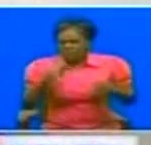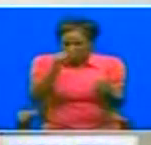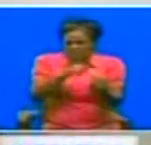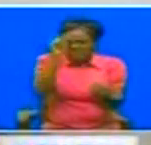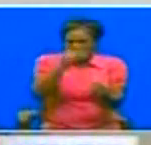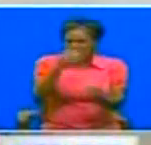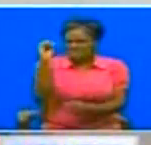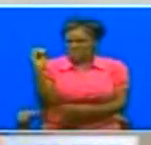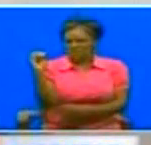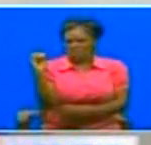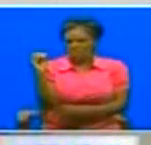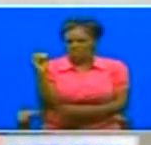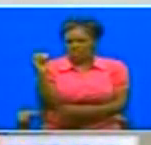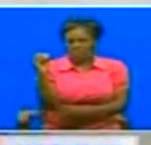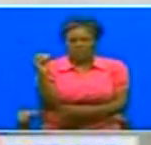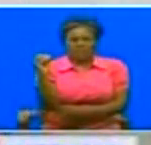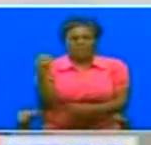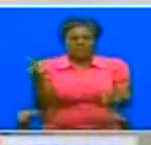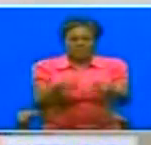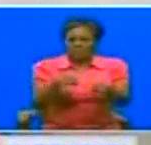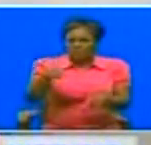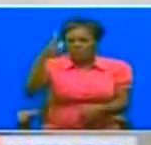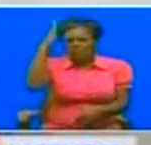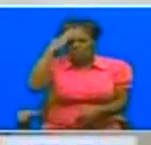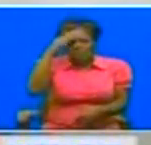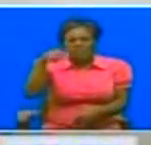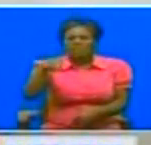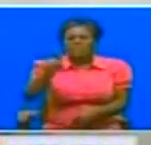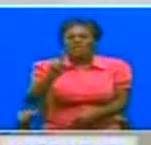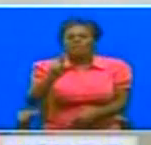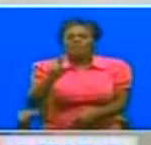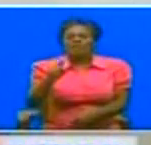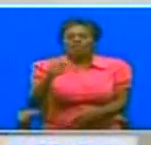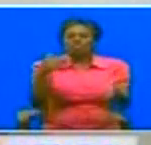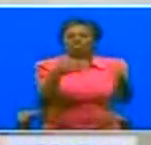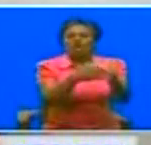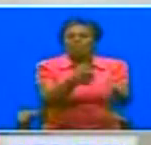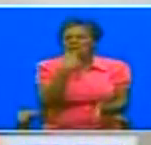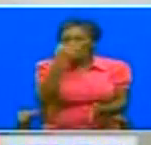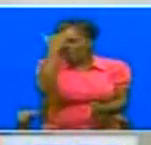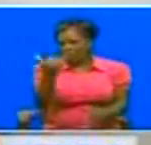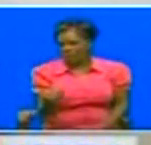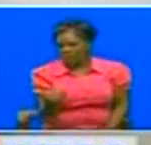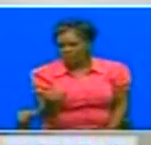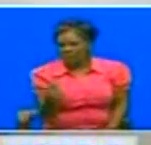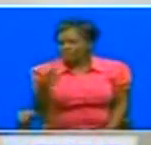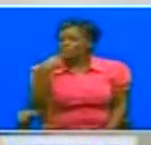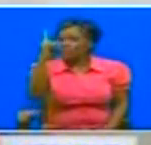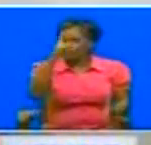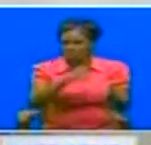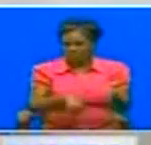Why is it that they don't want to test? Even the ones that know their HIV status, why do they stop taking medication? And the one thing they